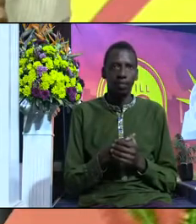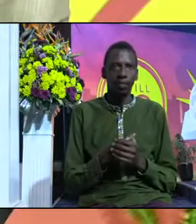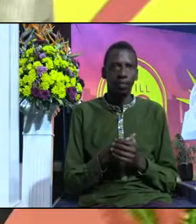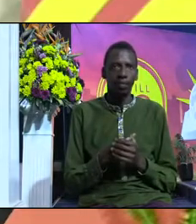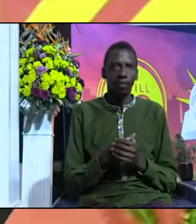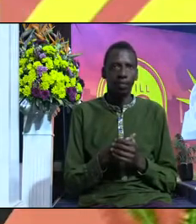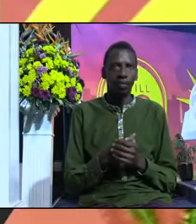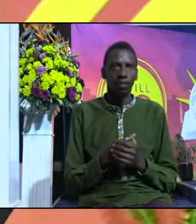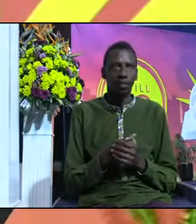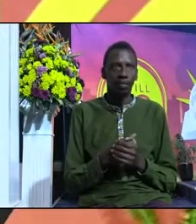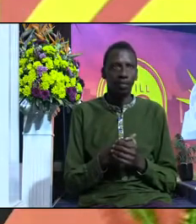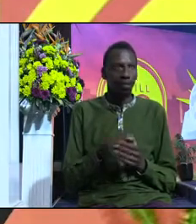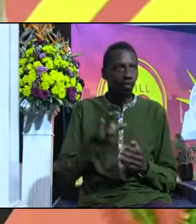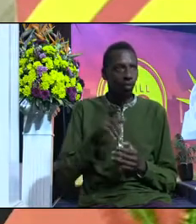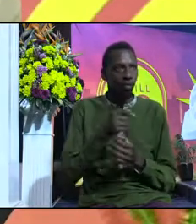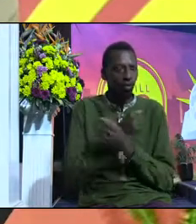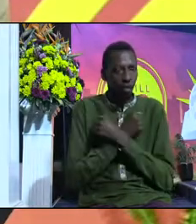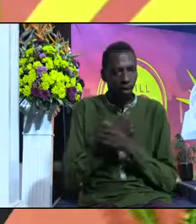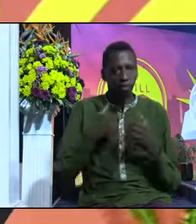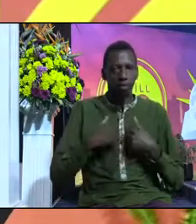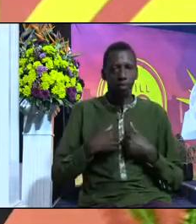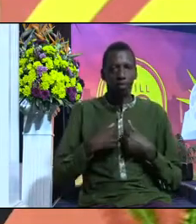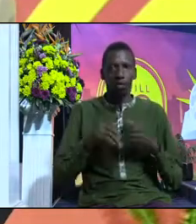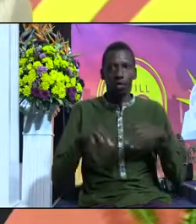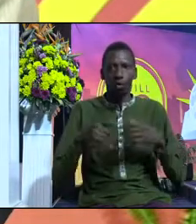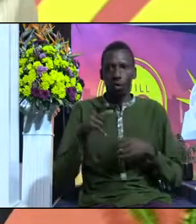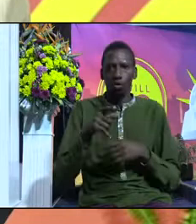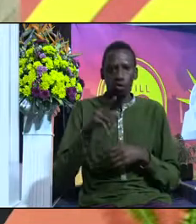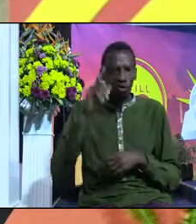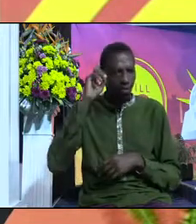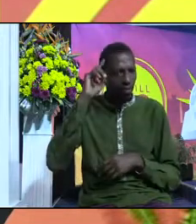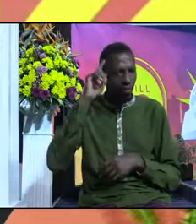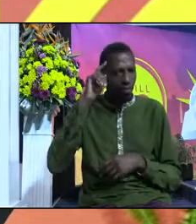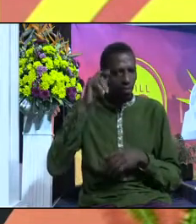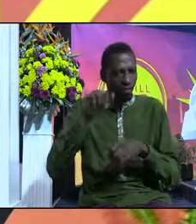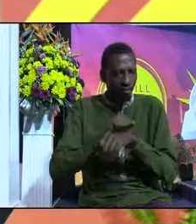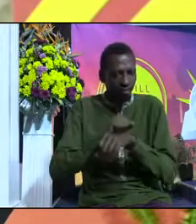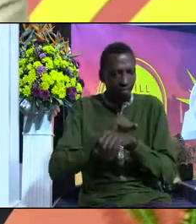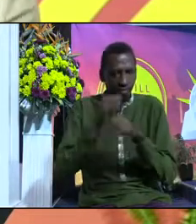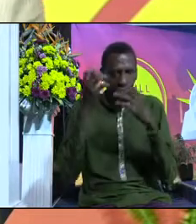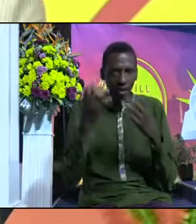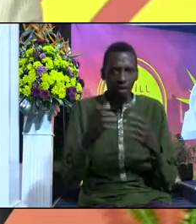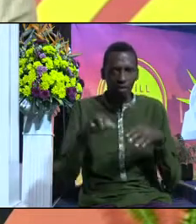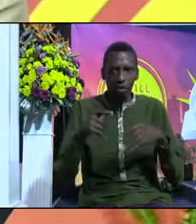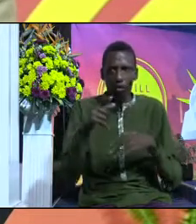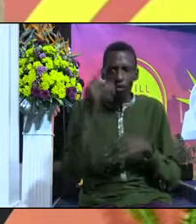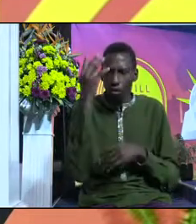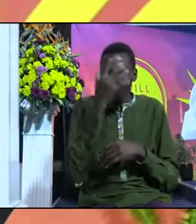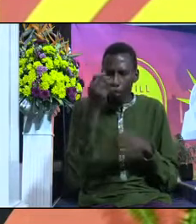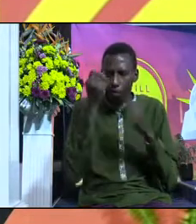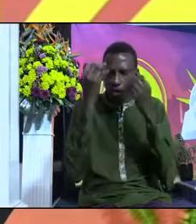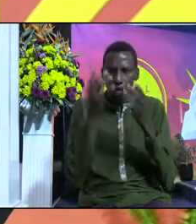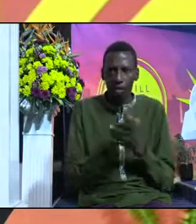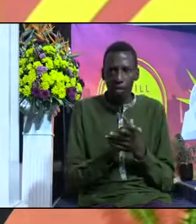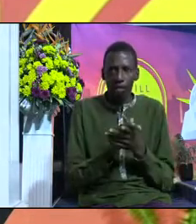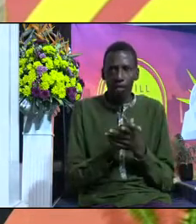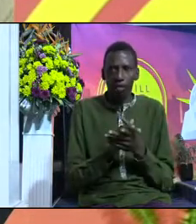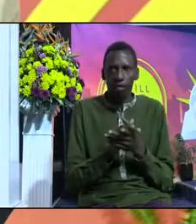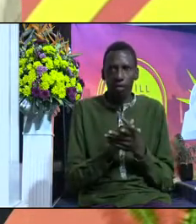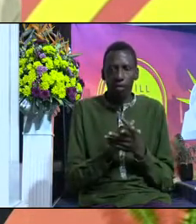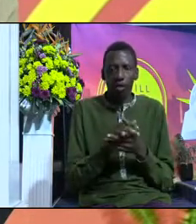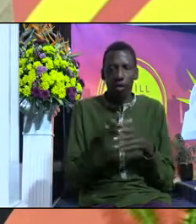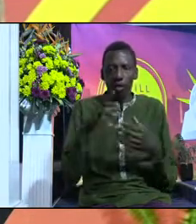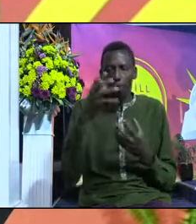Ladies, you still love me? Or you're too dark, or you're too cute, or you're too not